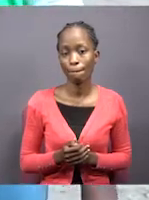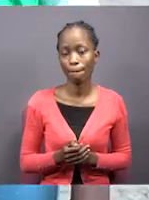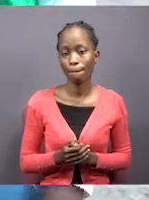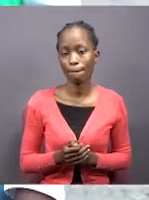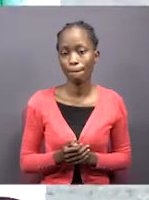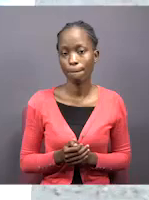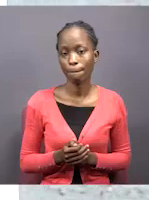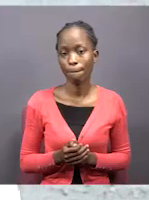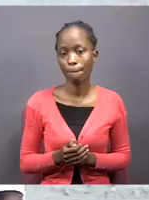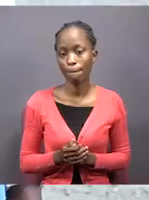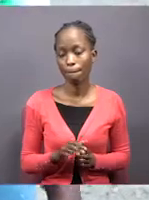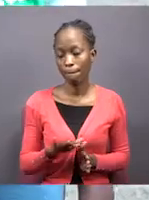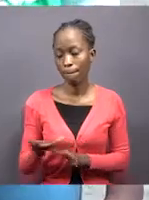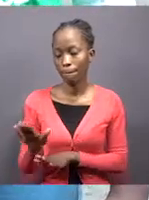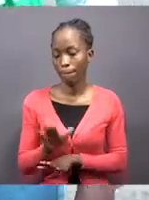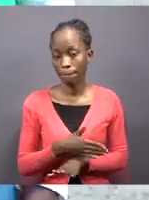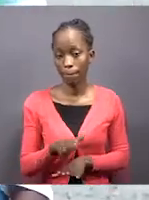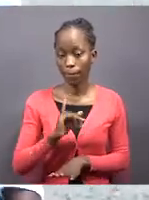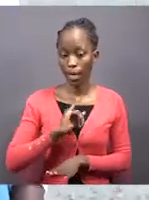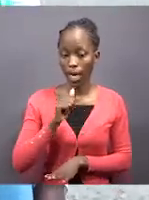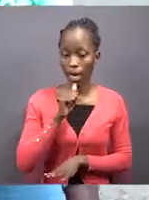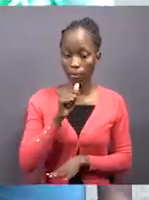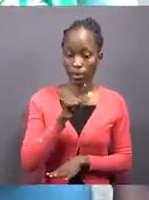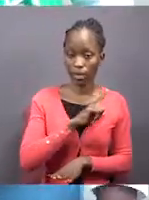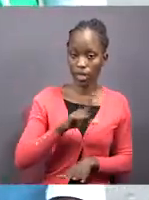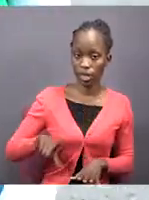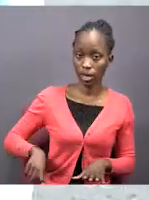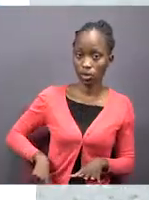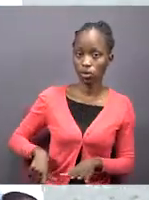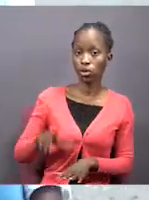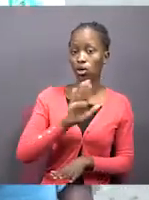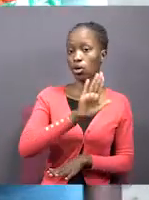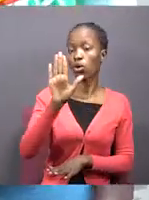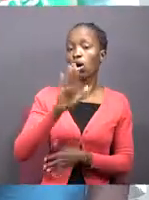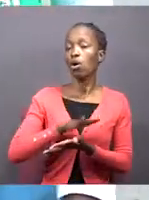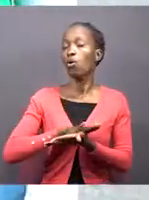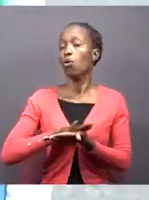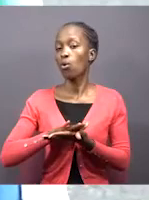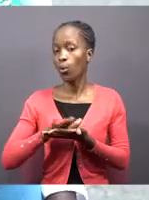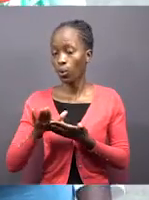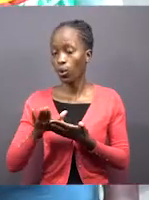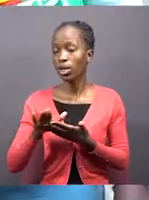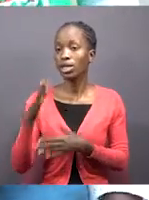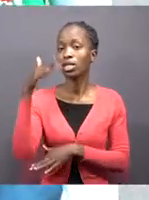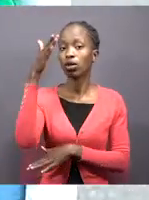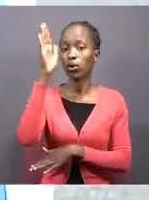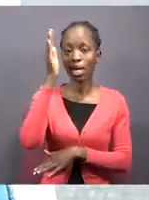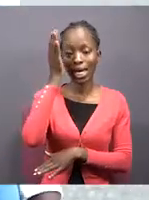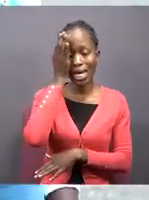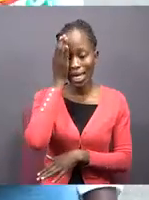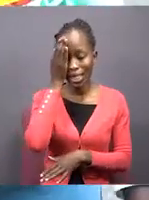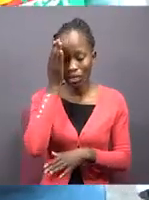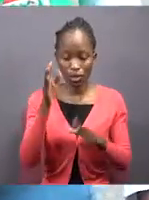I am the Lord, your Holy One, Israel's